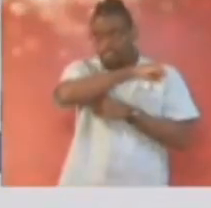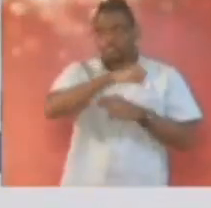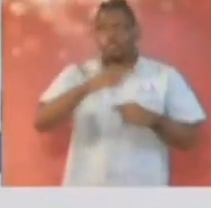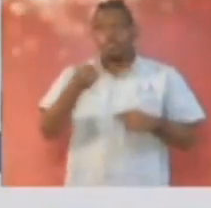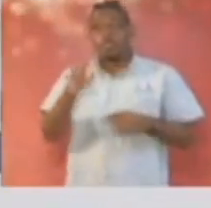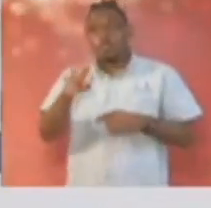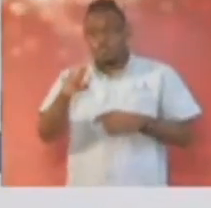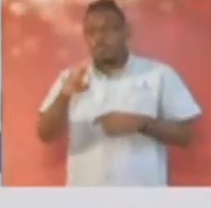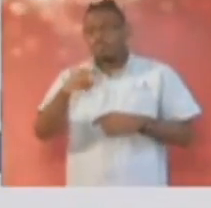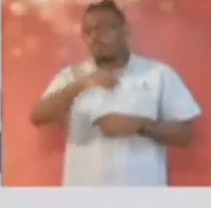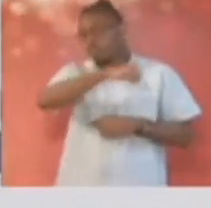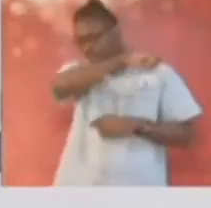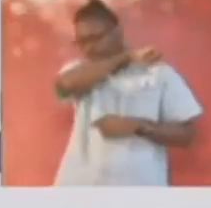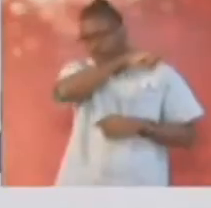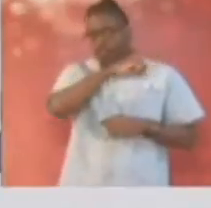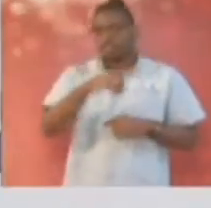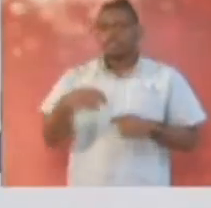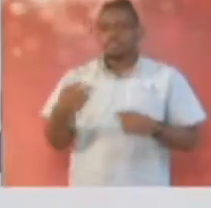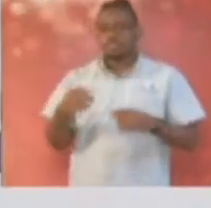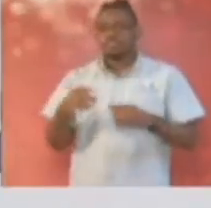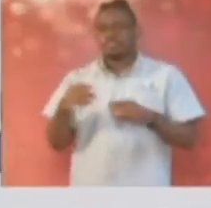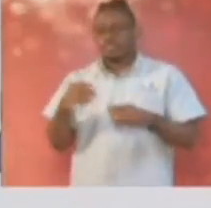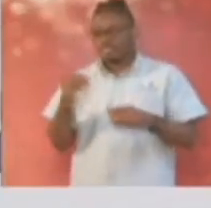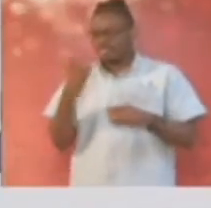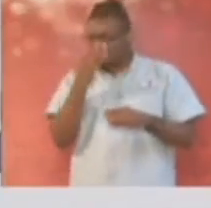and dispose of as